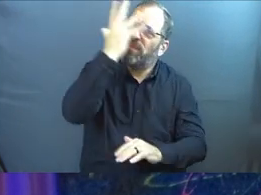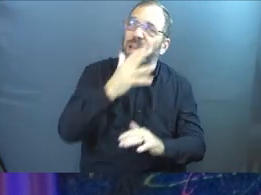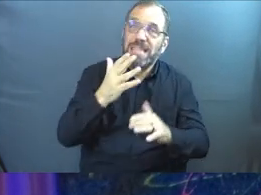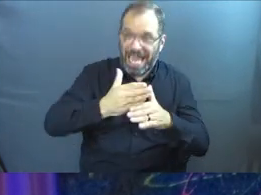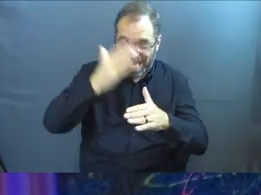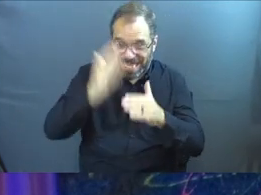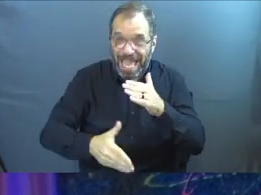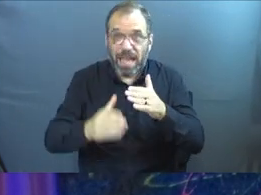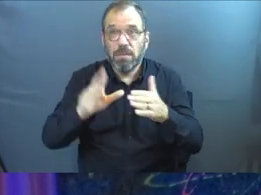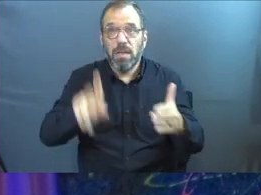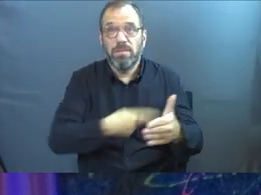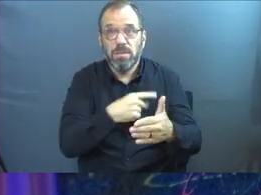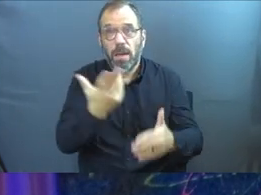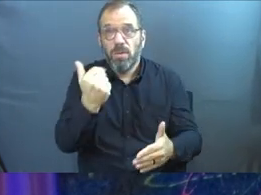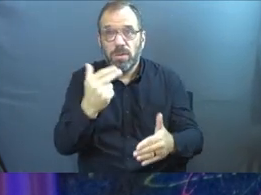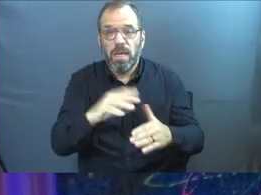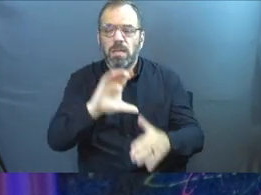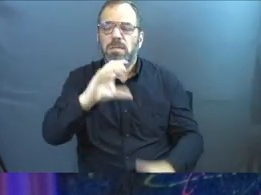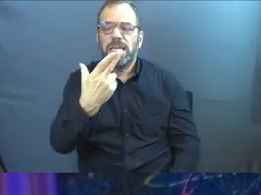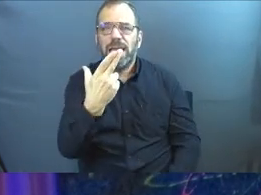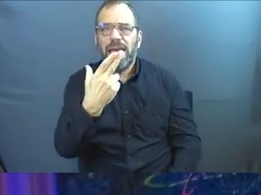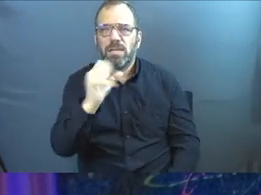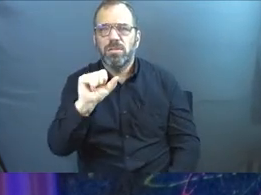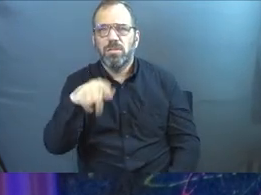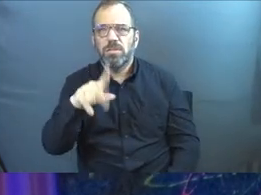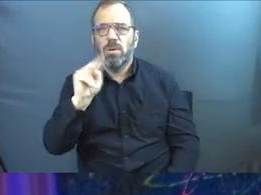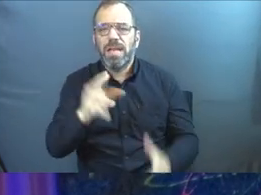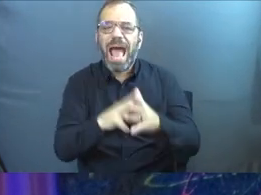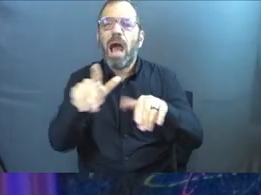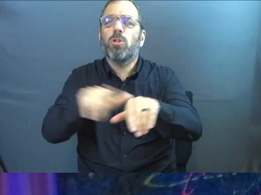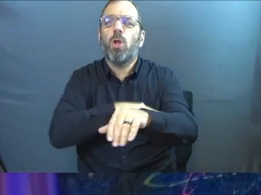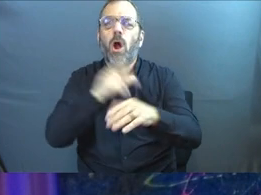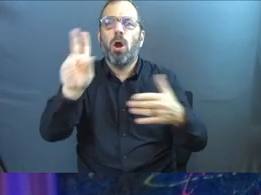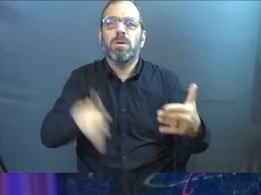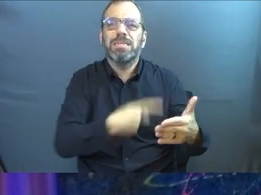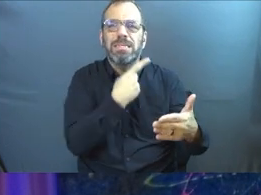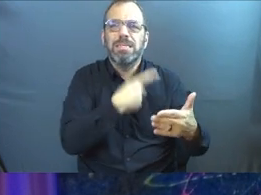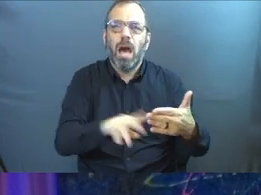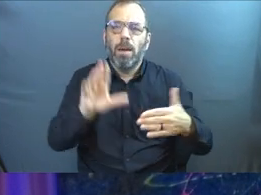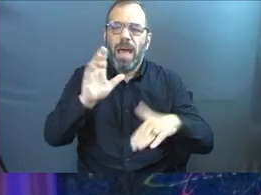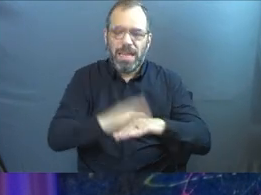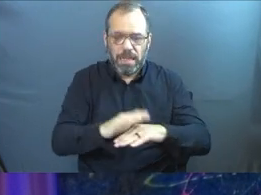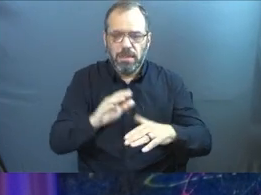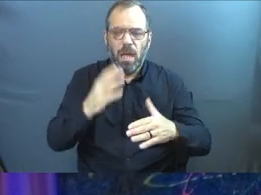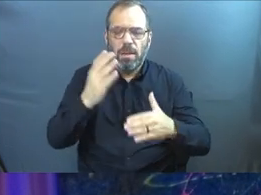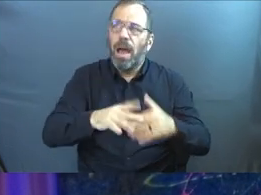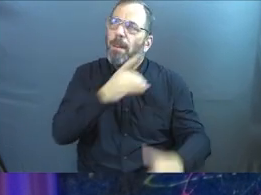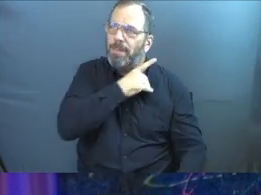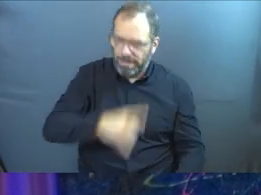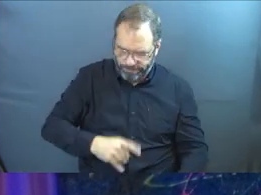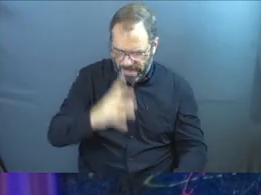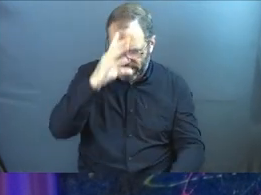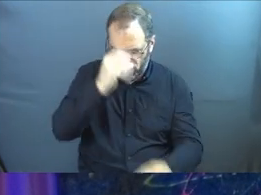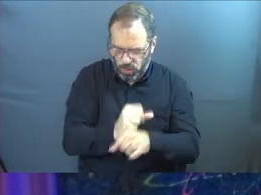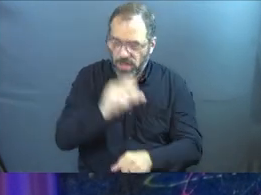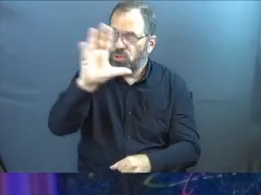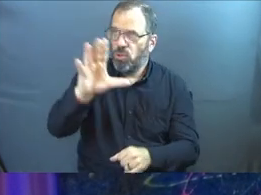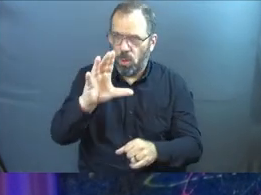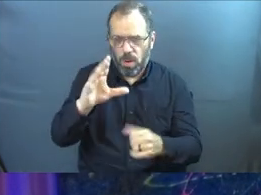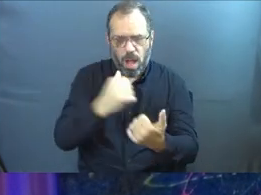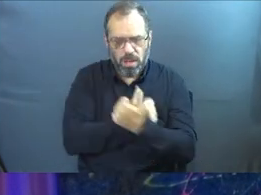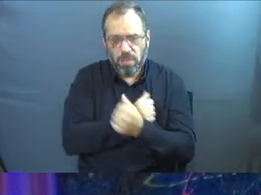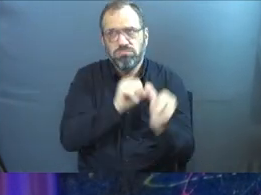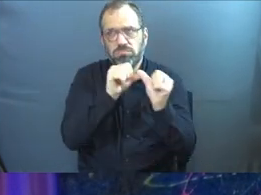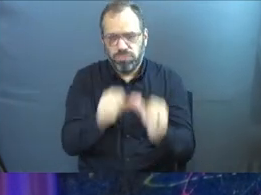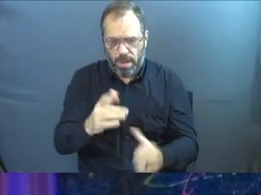psalm. C.H. Spurgeon called this the how long psalm. You get to the very end of the psalm and David says, but I trust in your unfailing